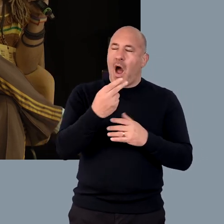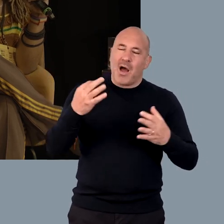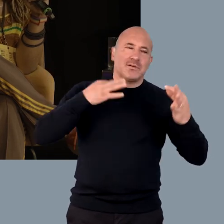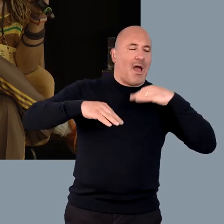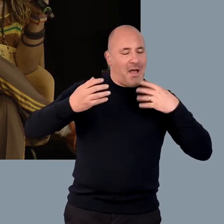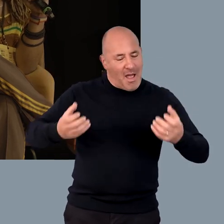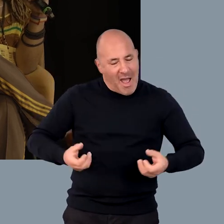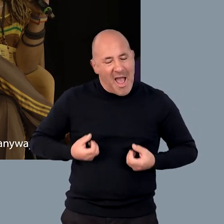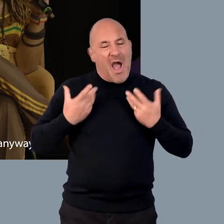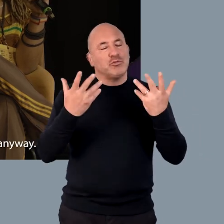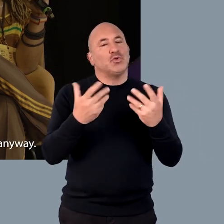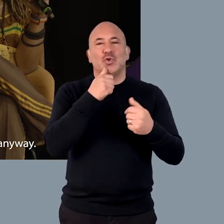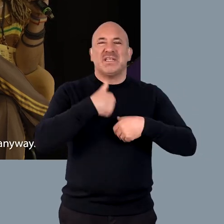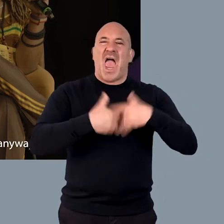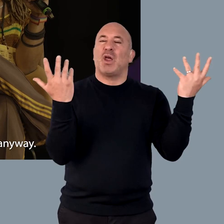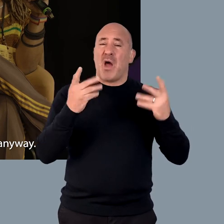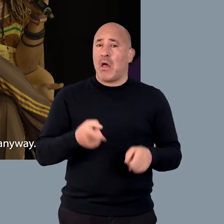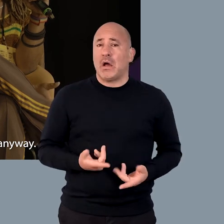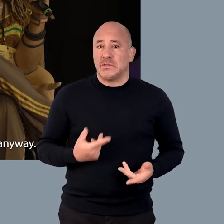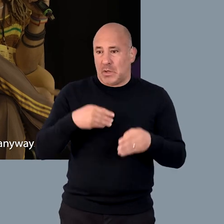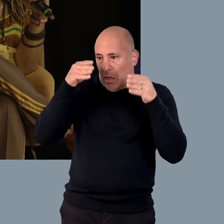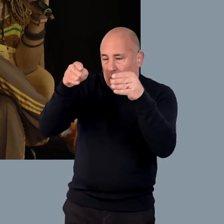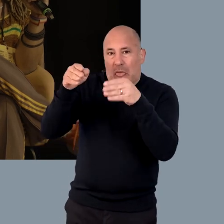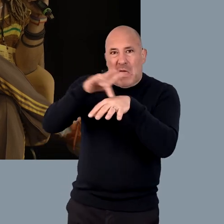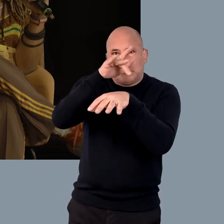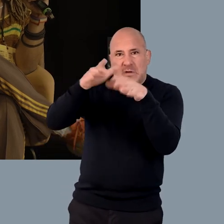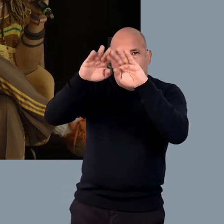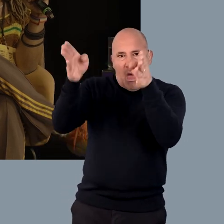um, we block ourselves from being the kind of people who make art anyway